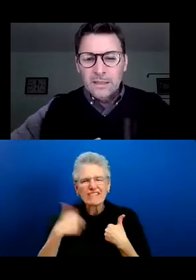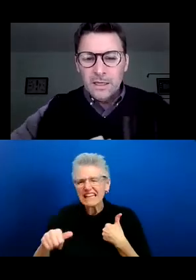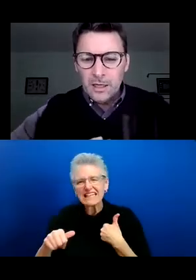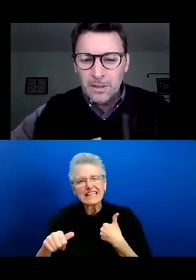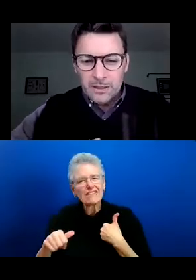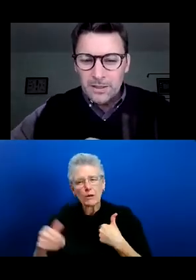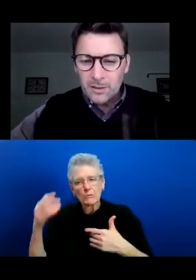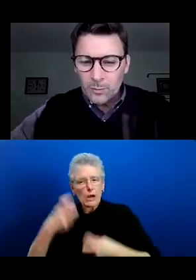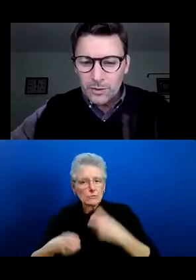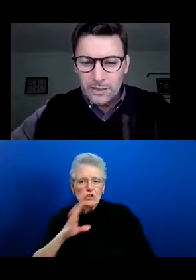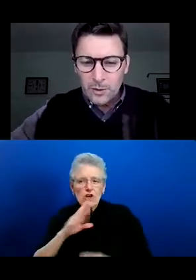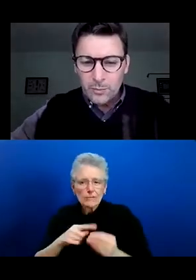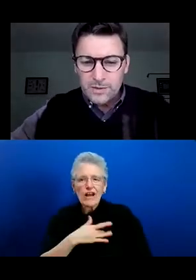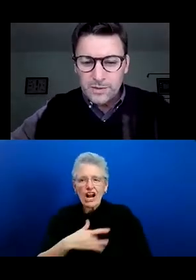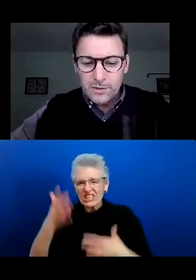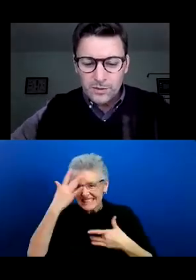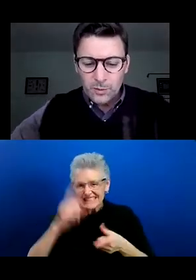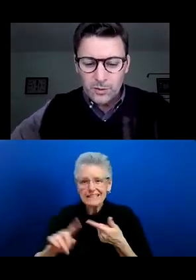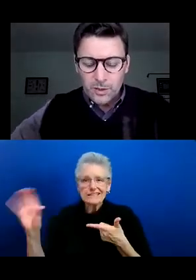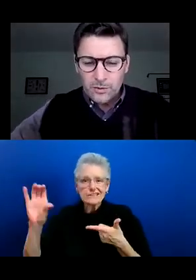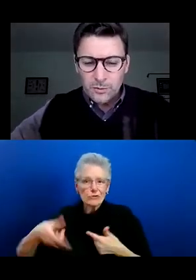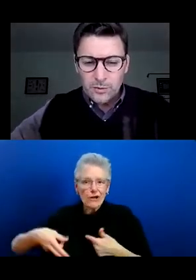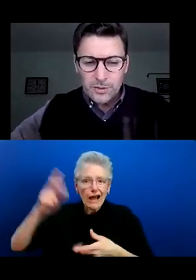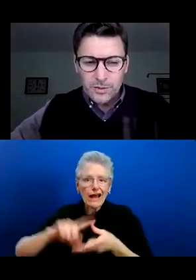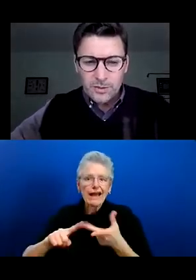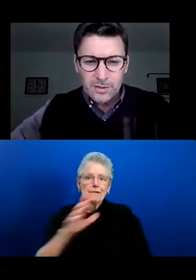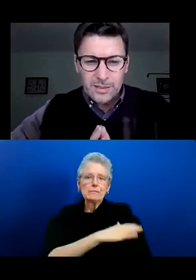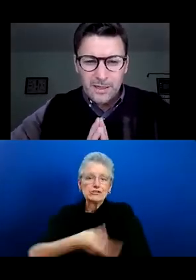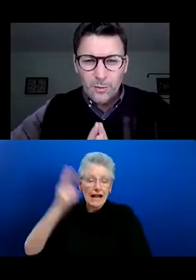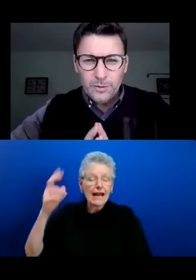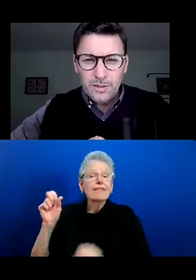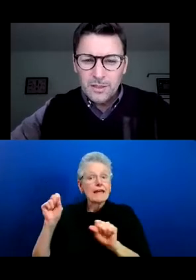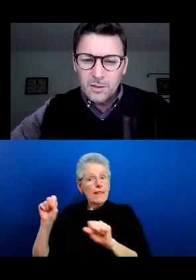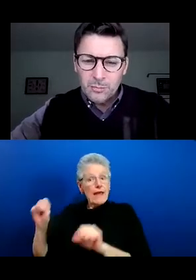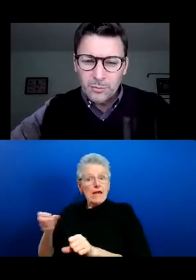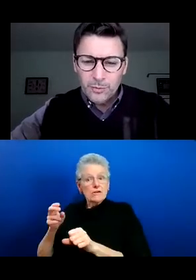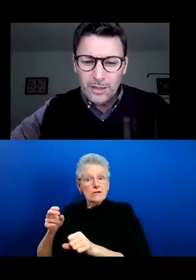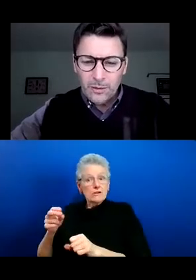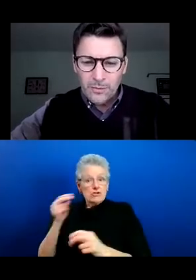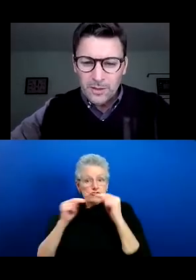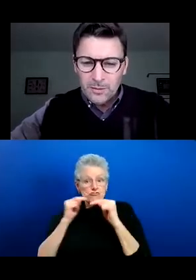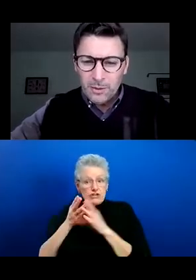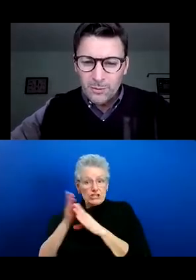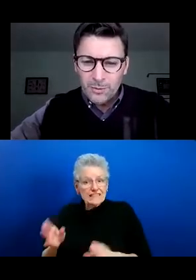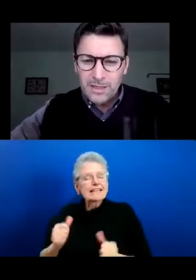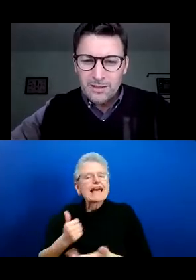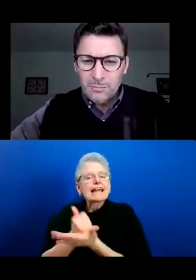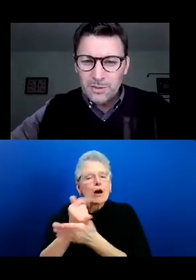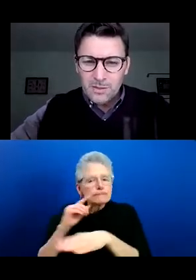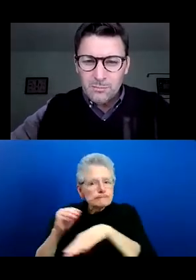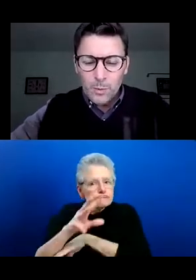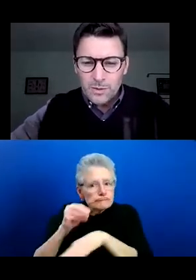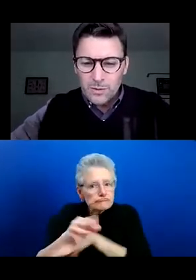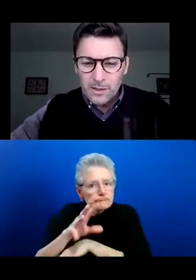And they can really help steer your nutrition to not only improve your health, but regain